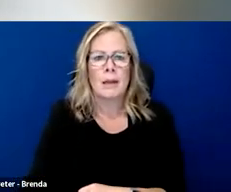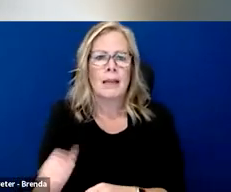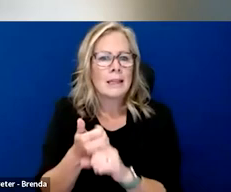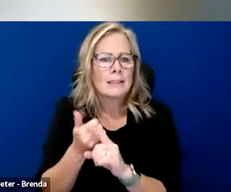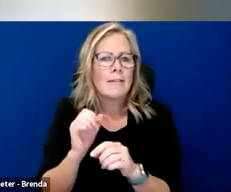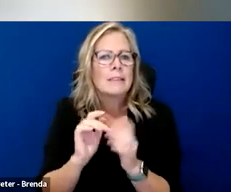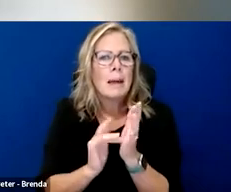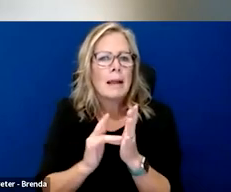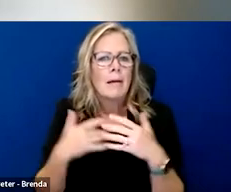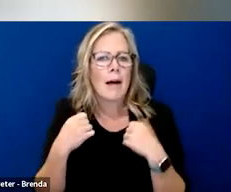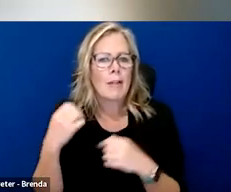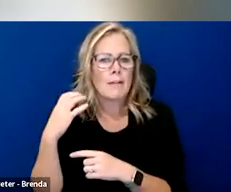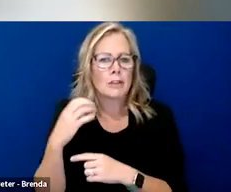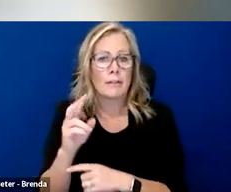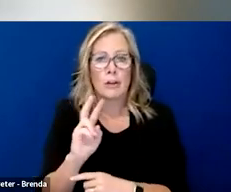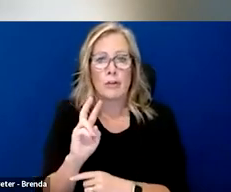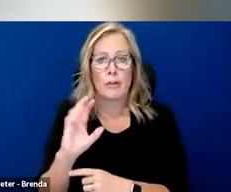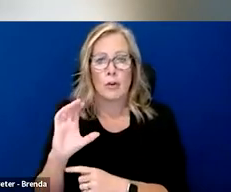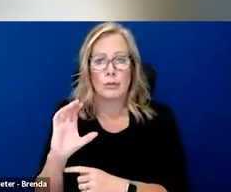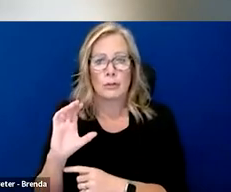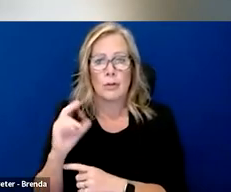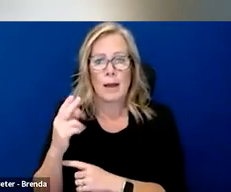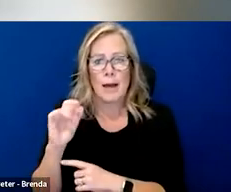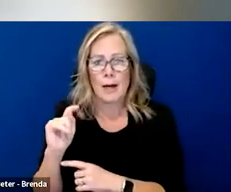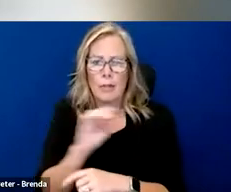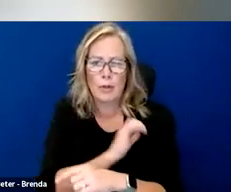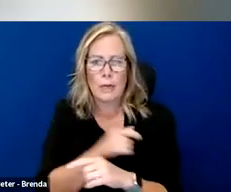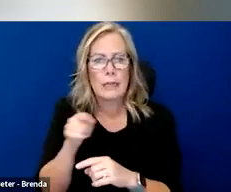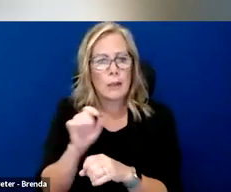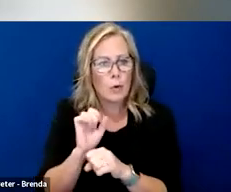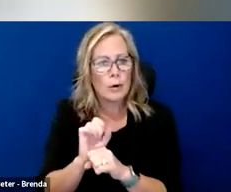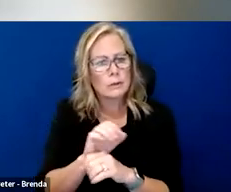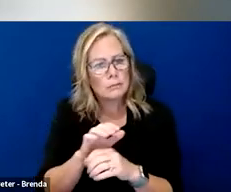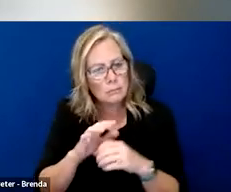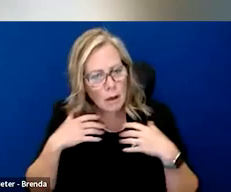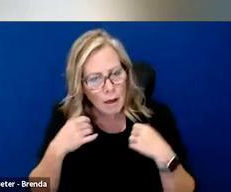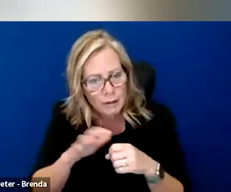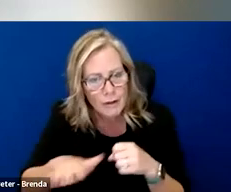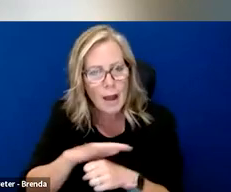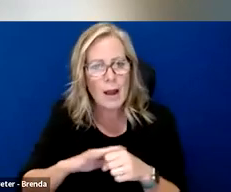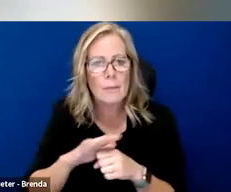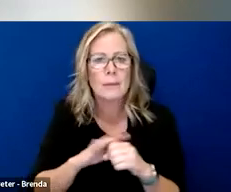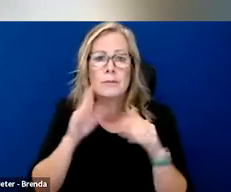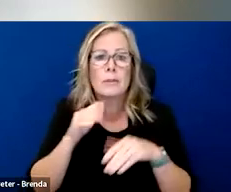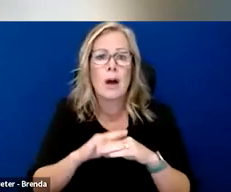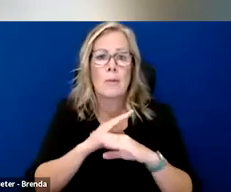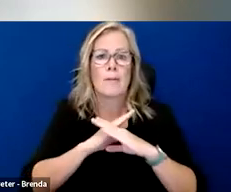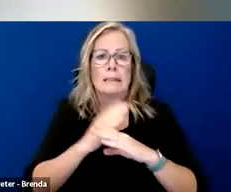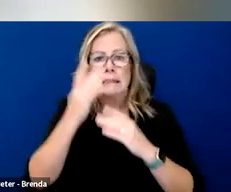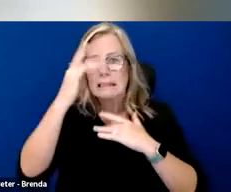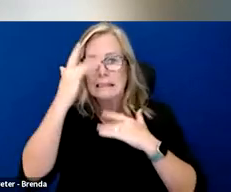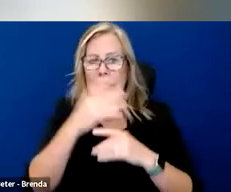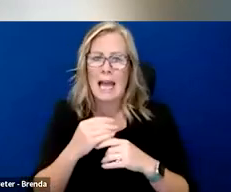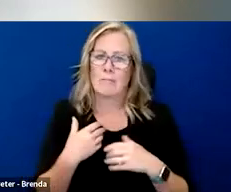promoting health and well-being in our communities. One important aspect of Dr. Schwandt's work with Healthy Environment team is